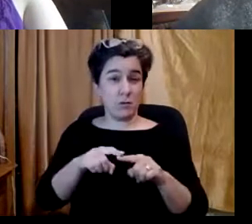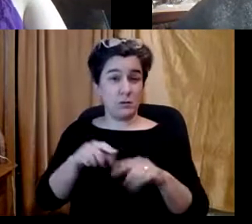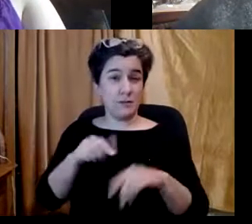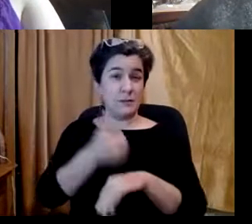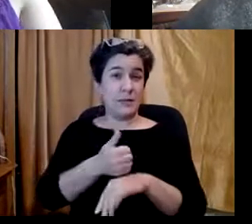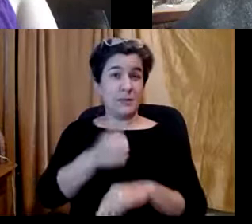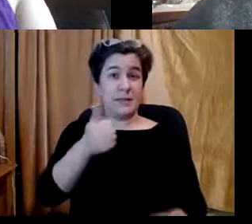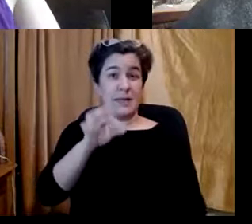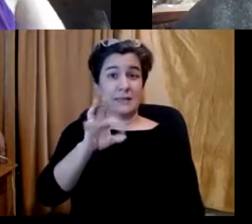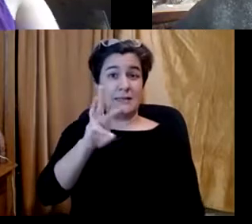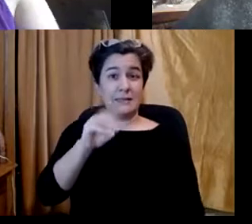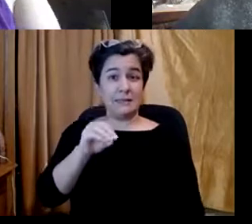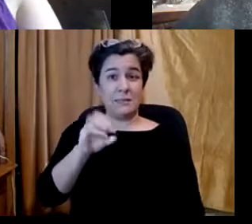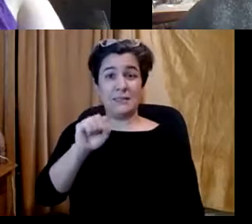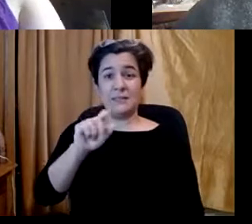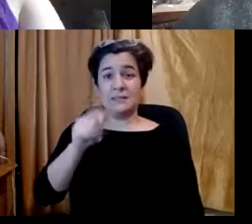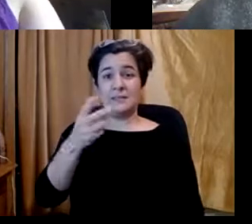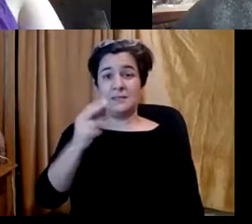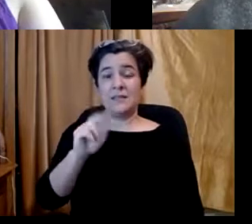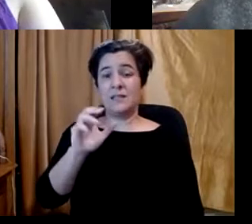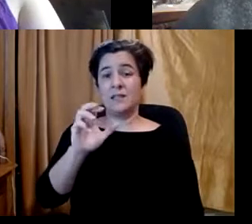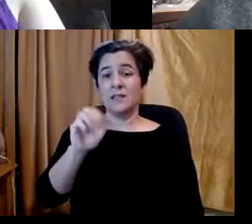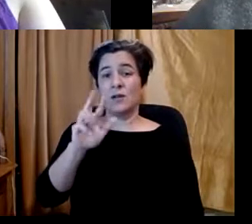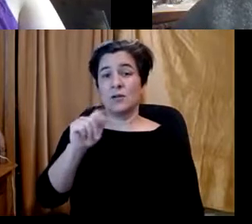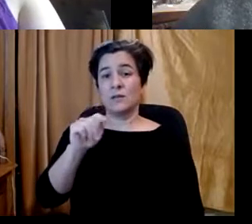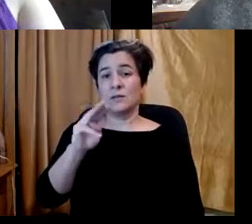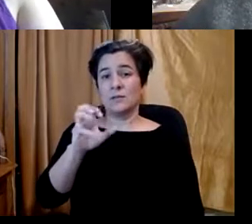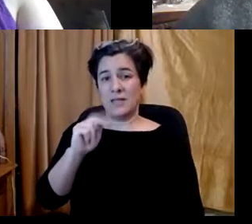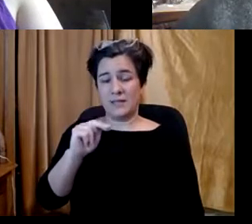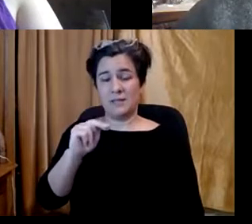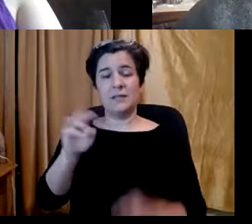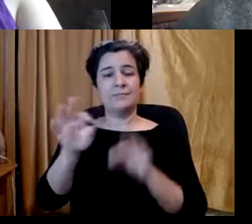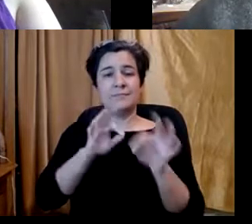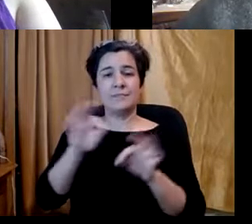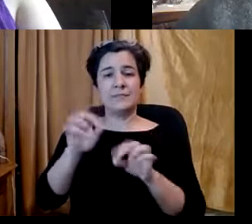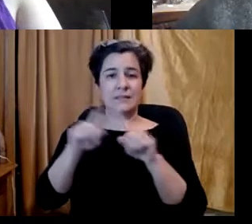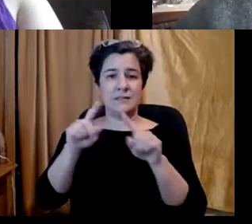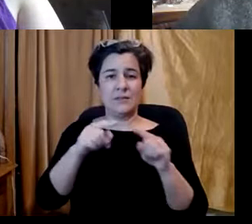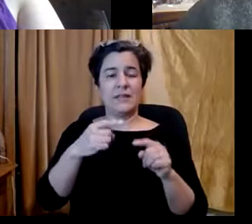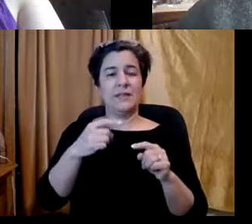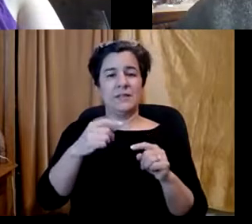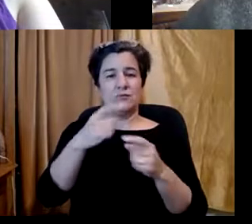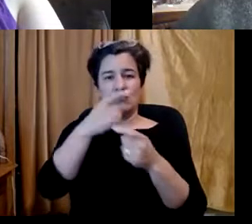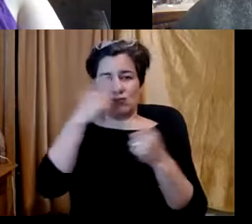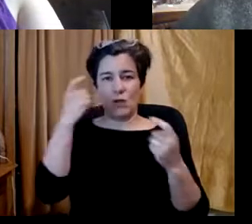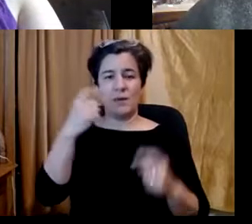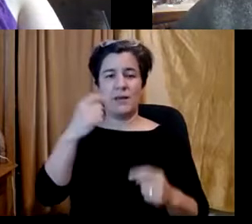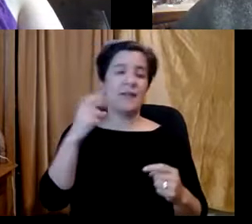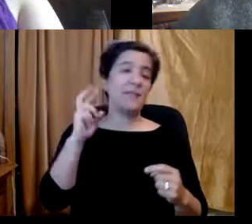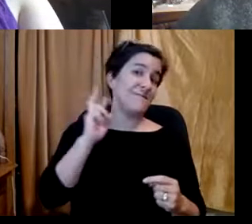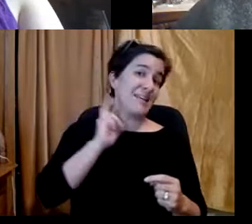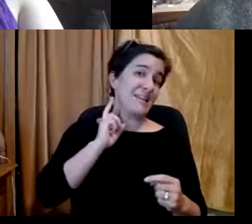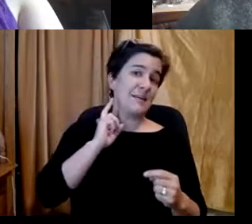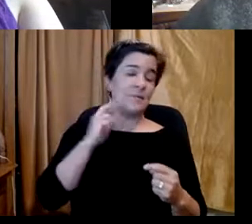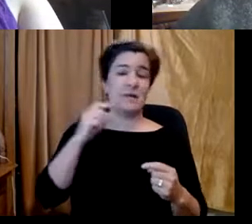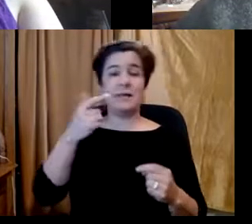I think, by Stephen Cartman. So it's an old model, and it describes essentially all the drama we get in. The hero, the victim, and the villain are the three roles. And so pretty much